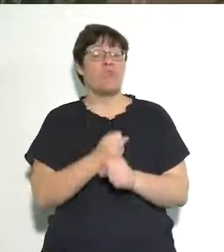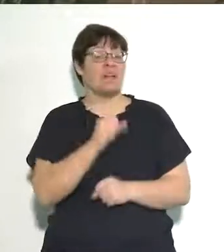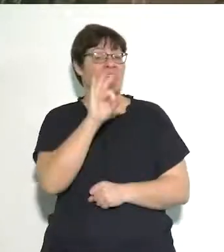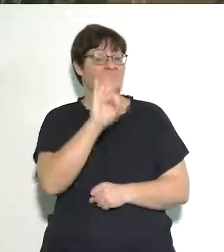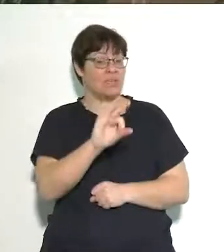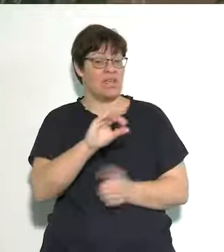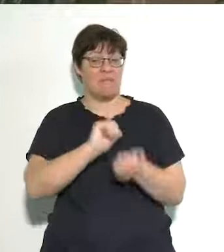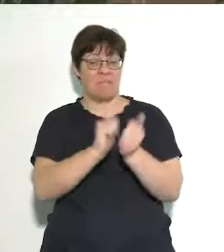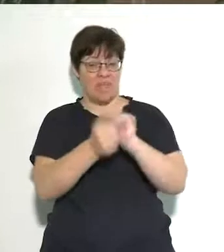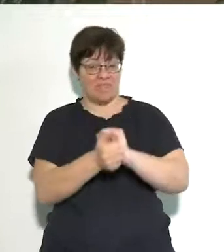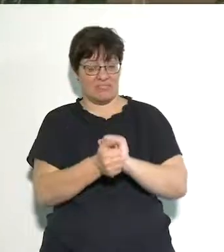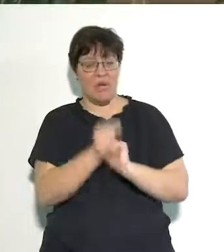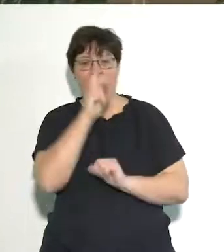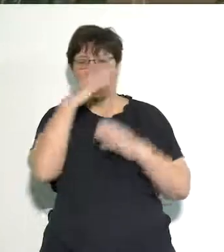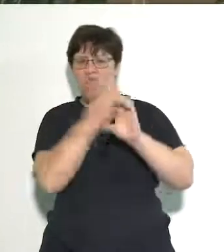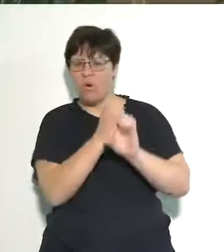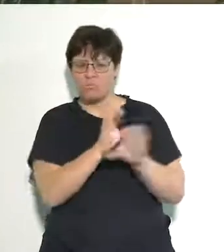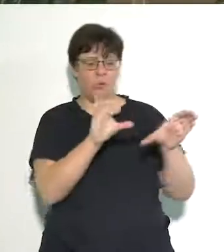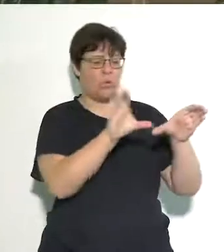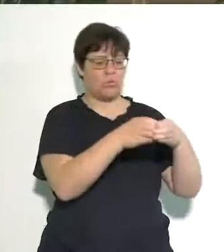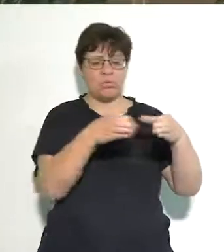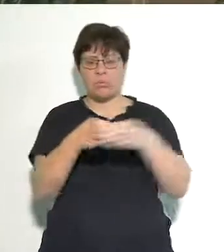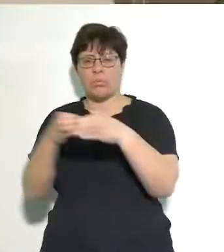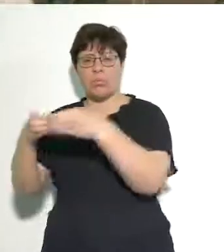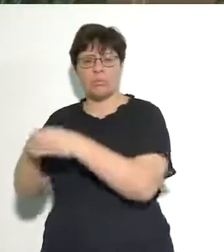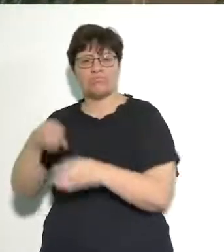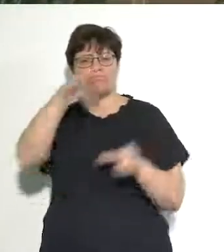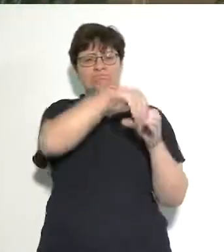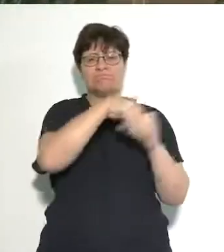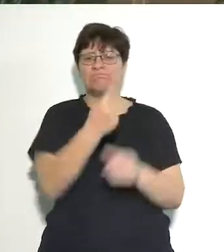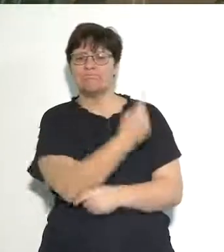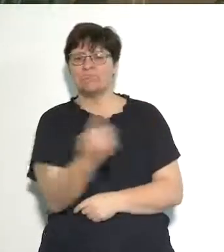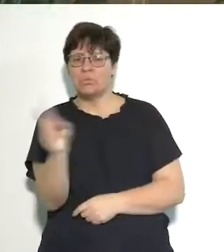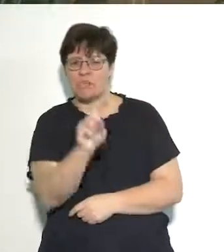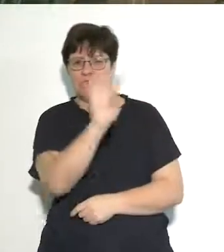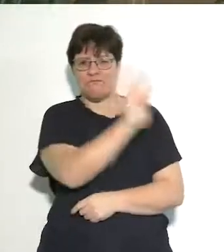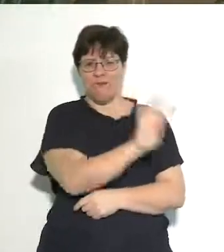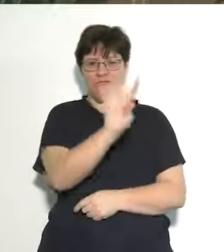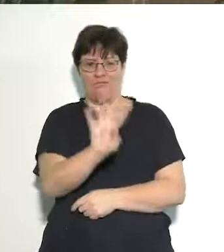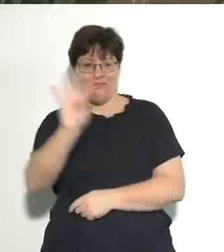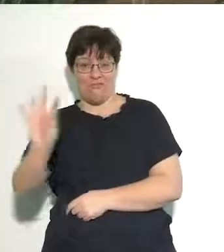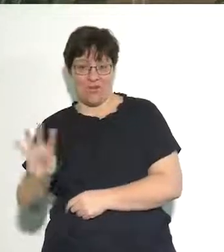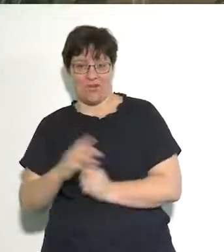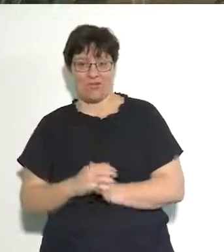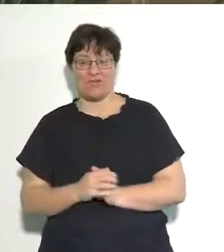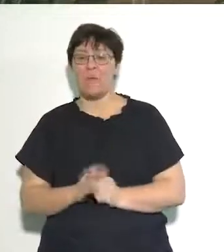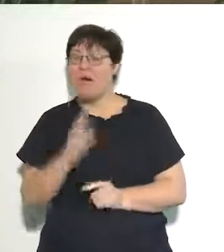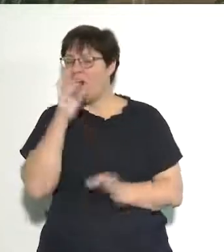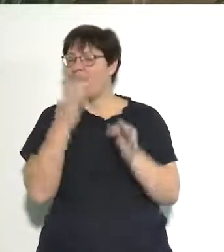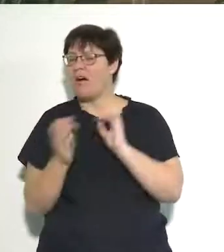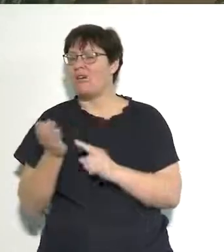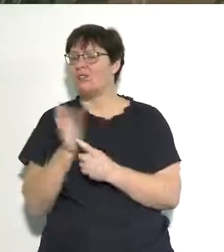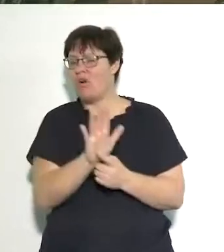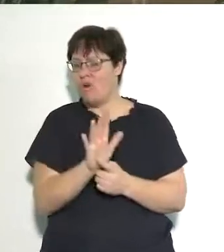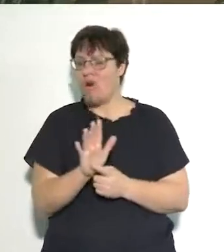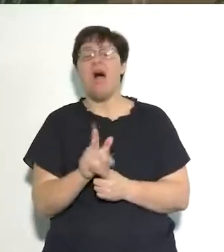lesson focusing on groups of 4. Right, this is what we will be making today, okay, and I'll just simply show you